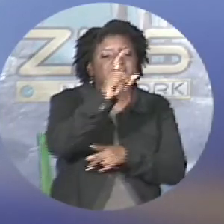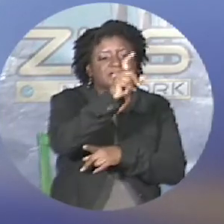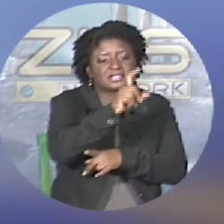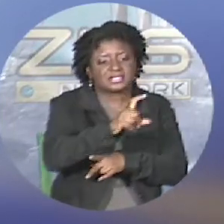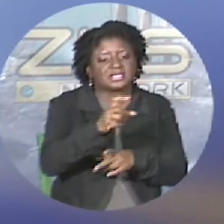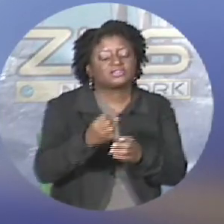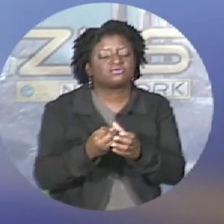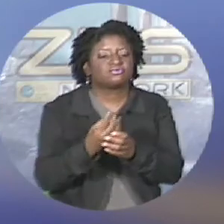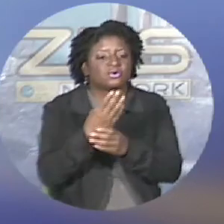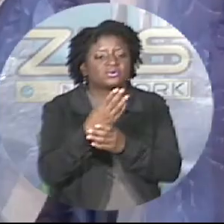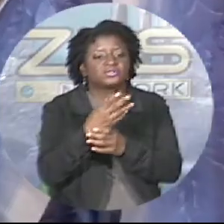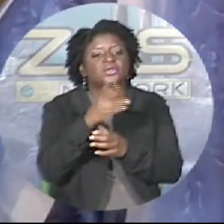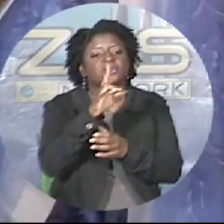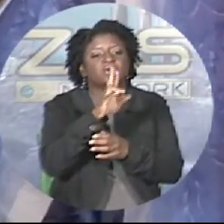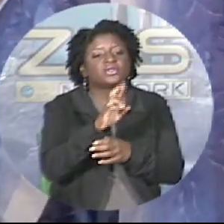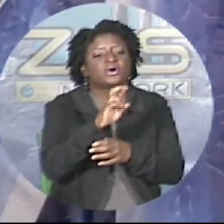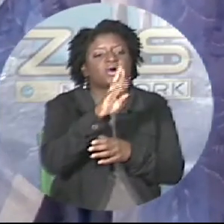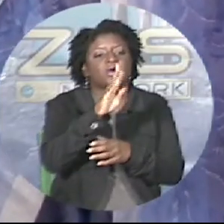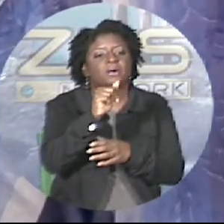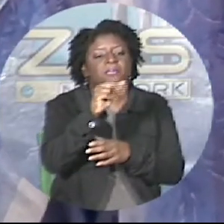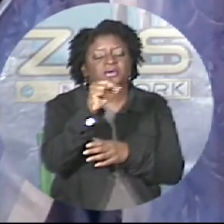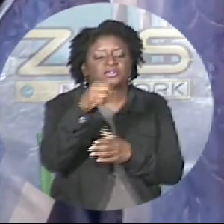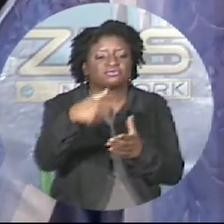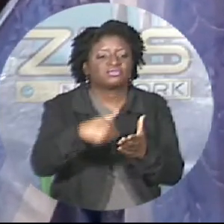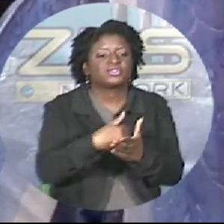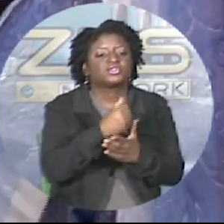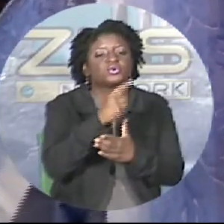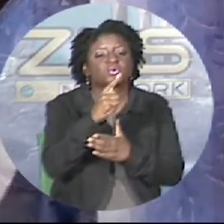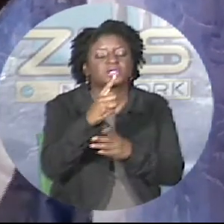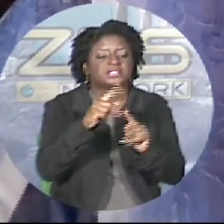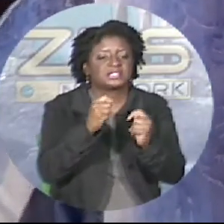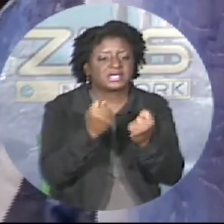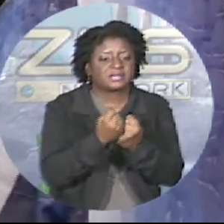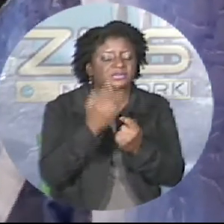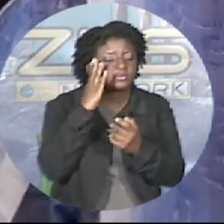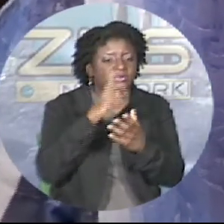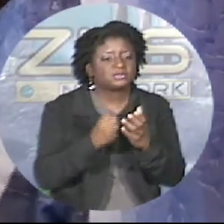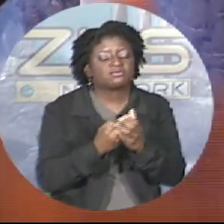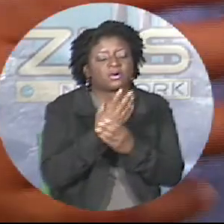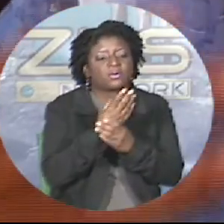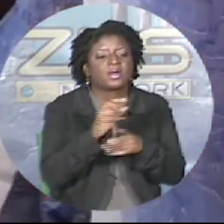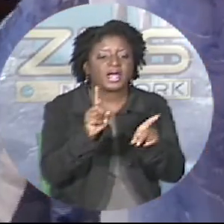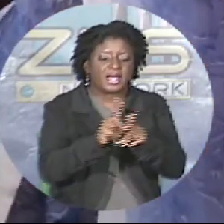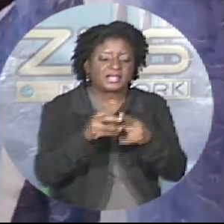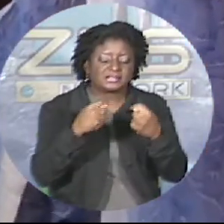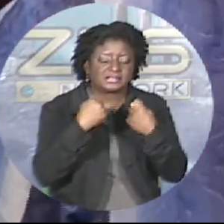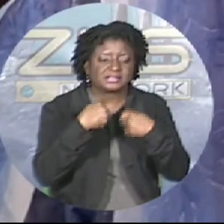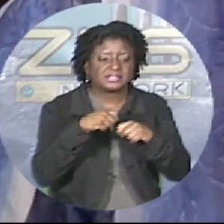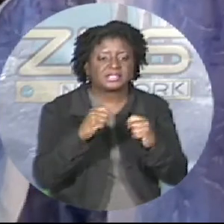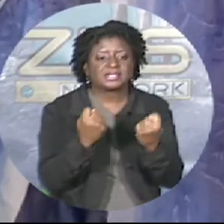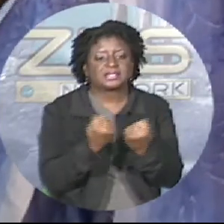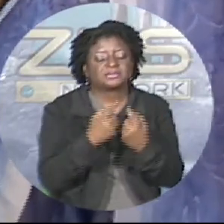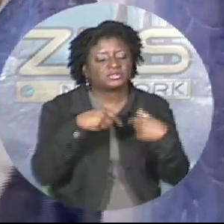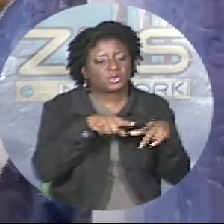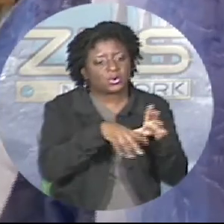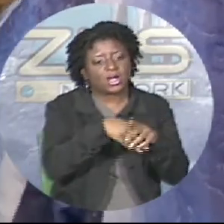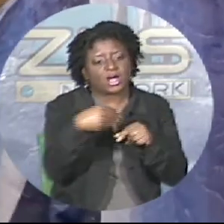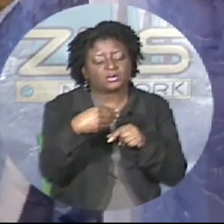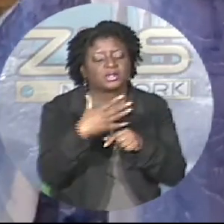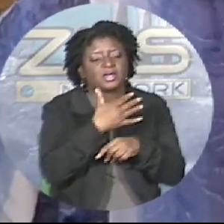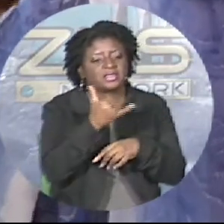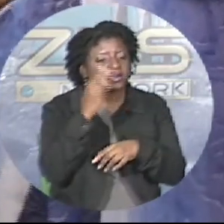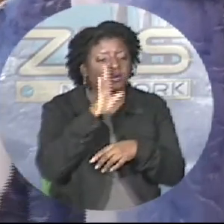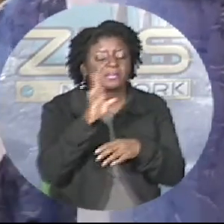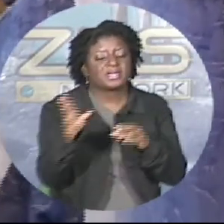teams. As these teams go out, they will be expanded on the basis of needs, and they will be